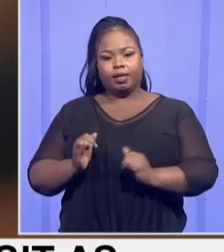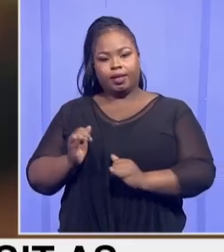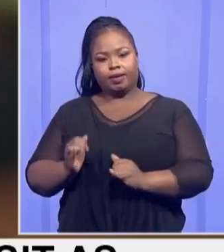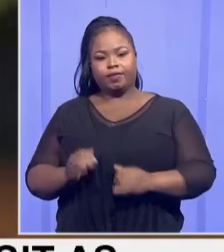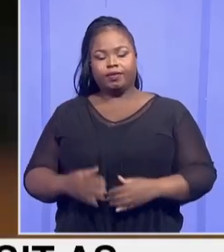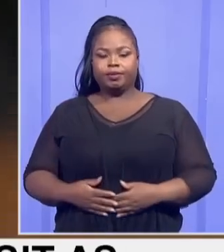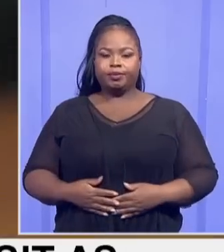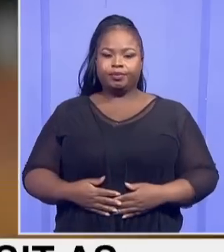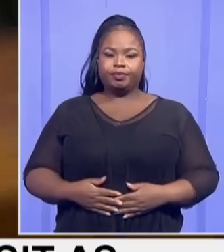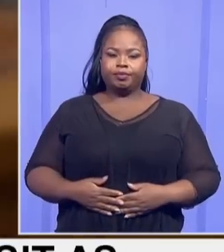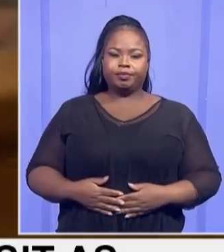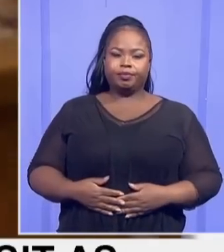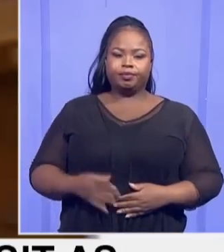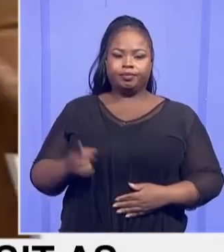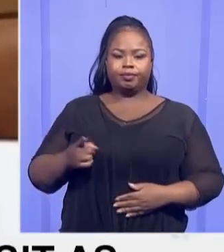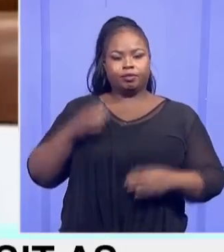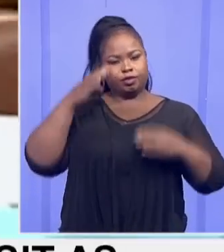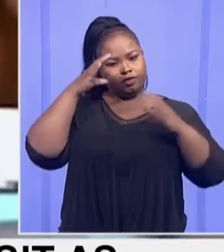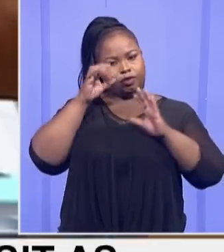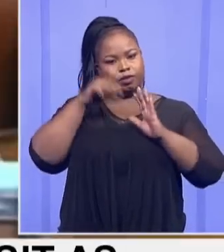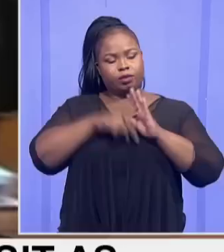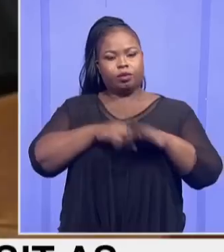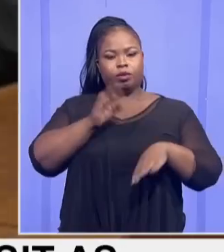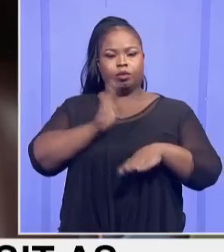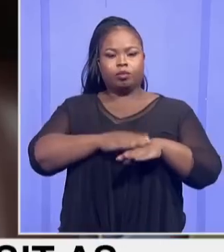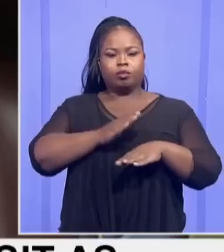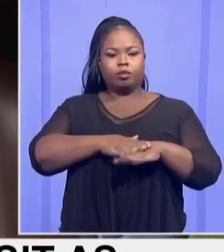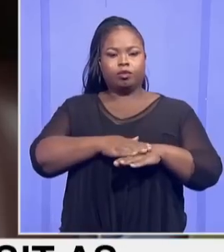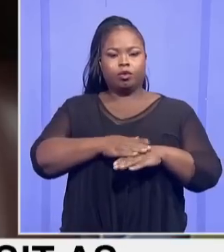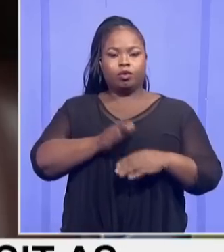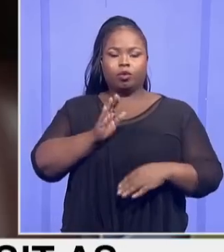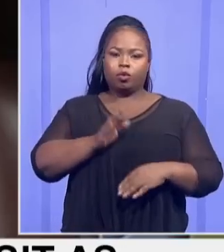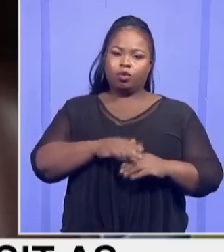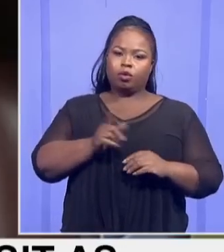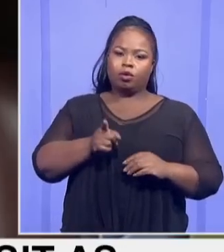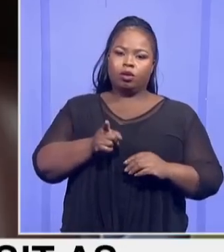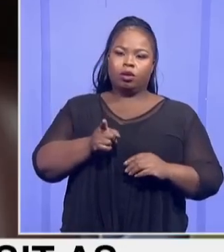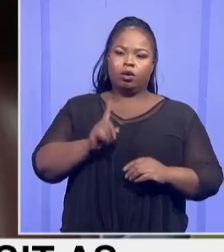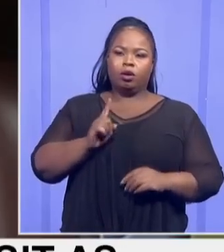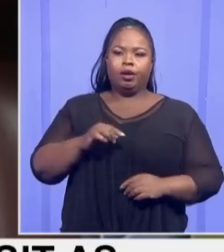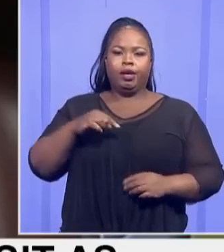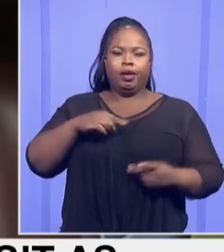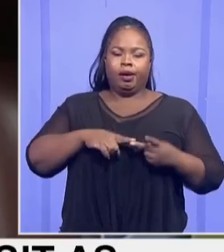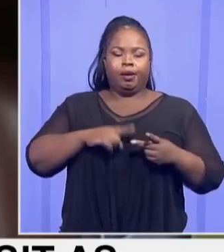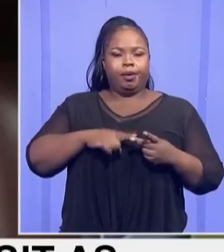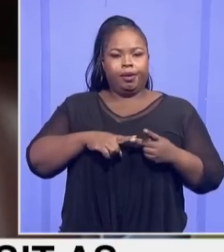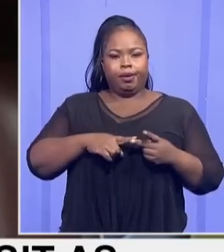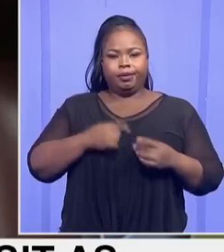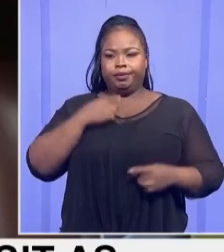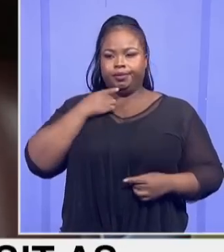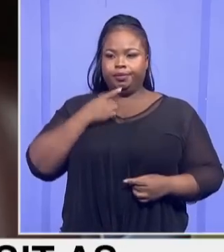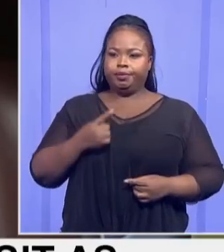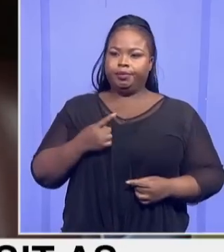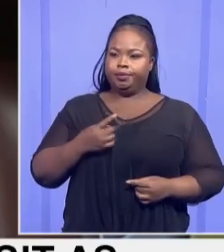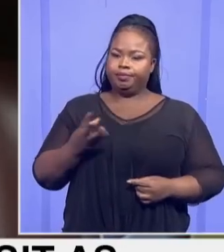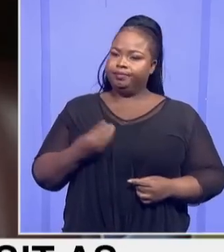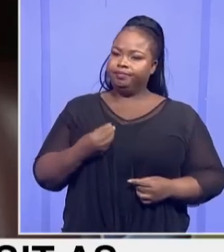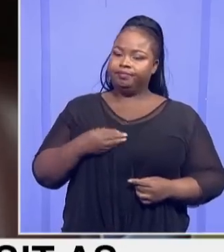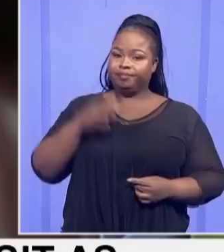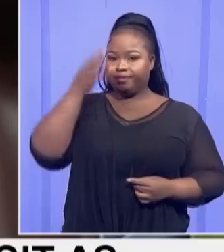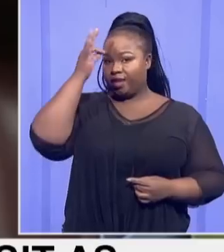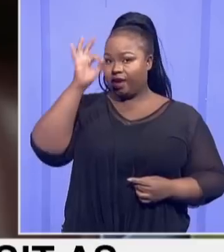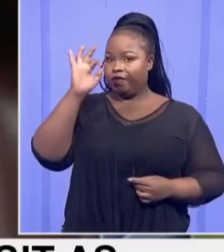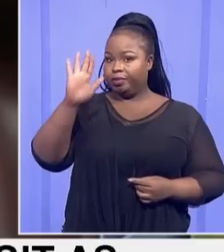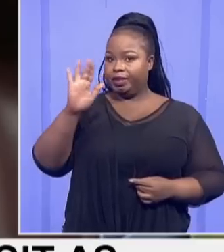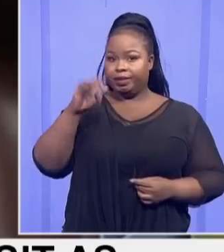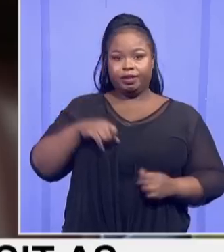the emphasis must be on indispensable. Where the rule of law is undermined by government,